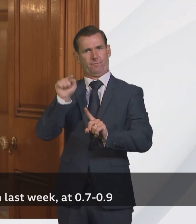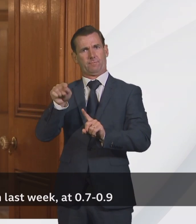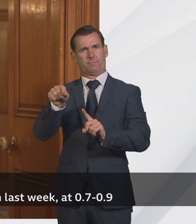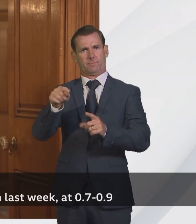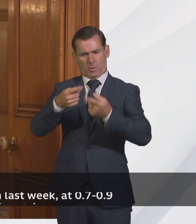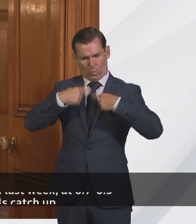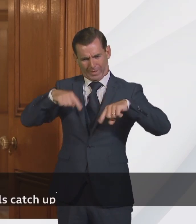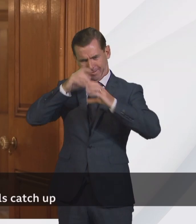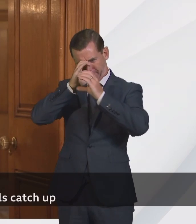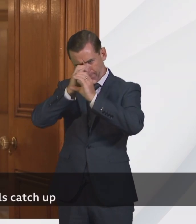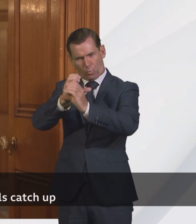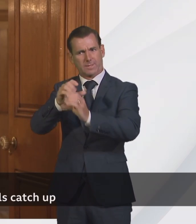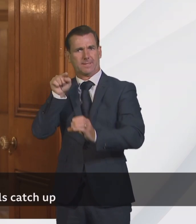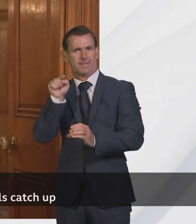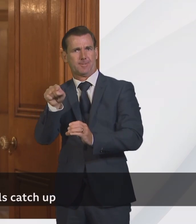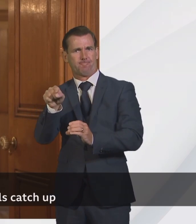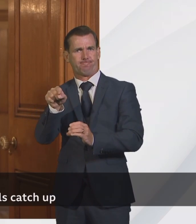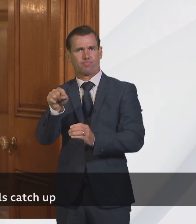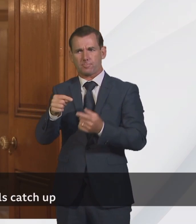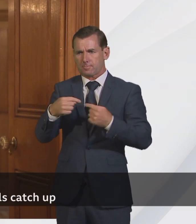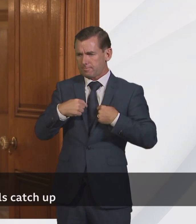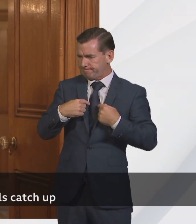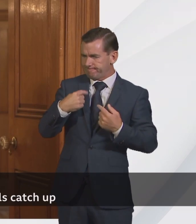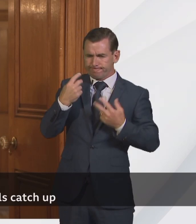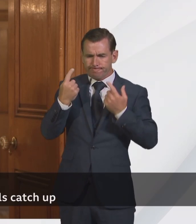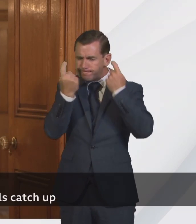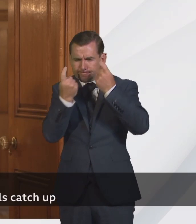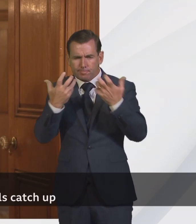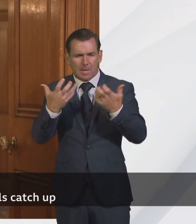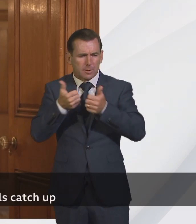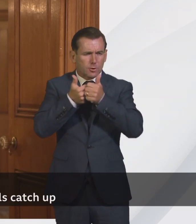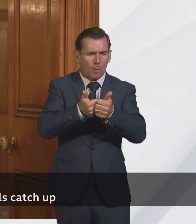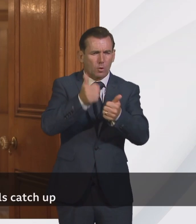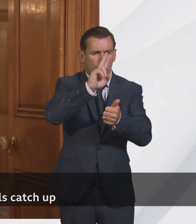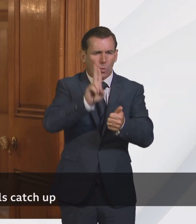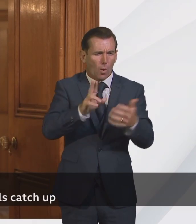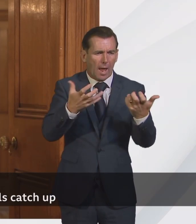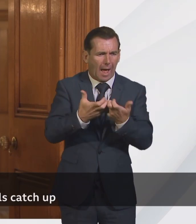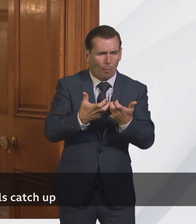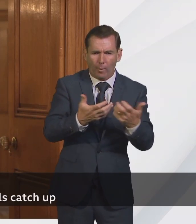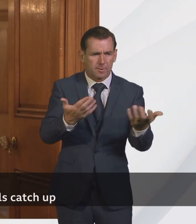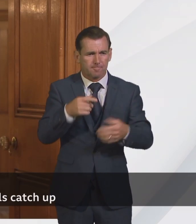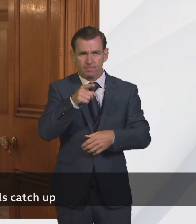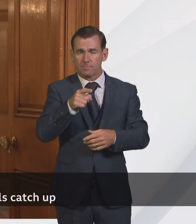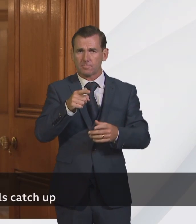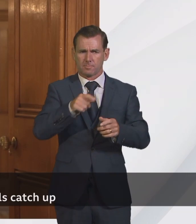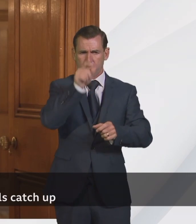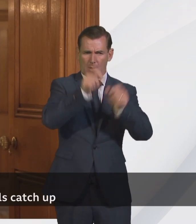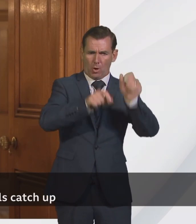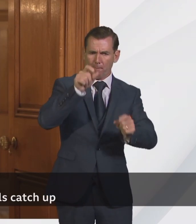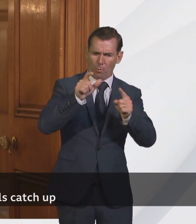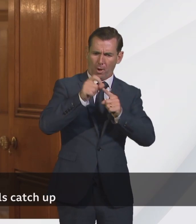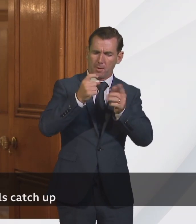of coronavirus infections in the autumn or in the winter? Martin, while we move